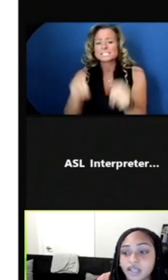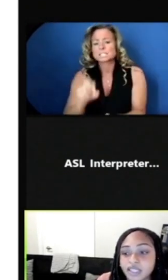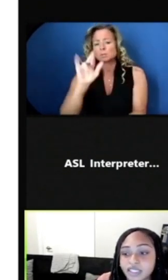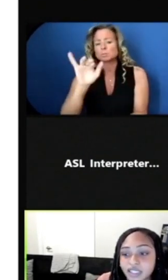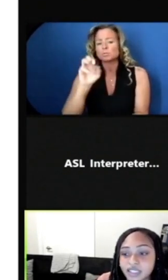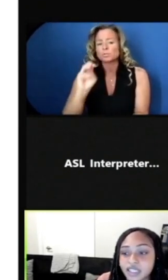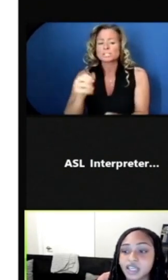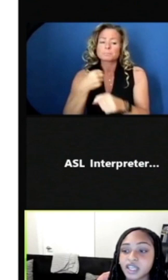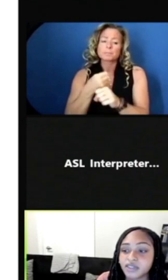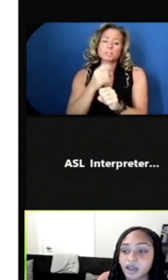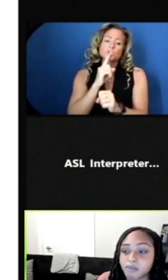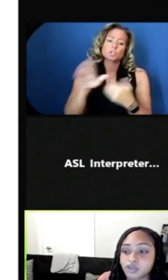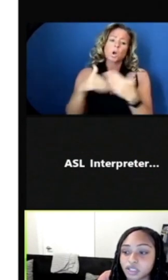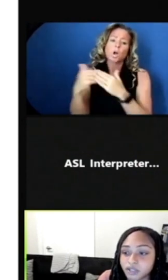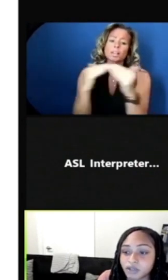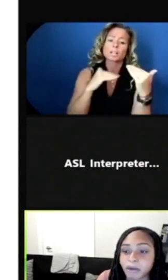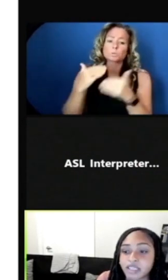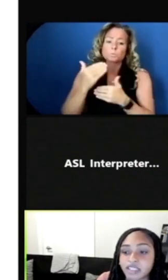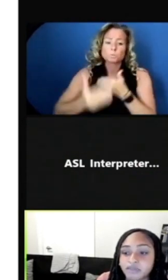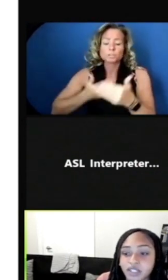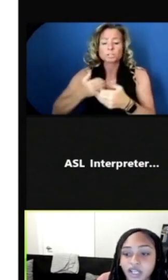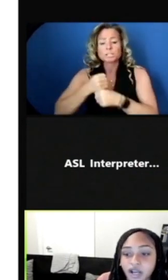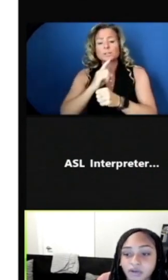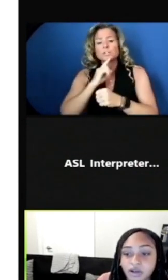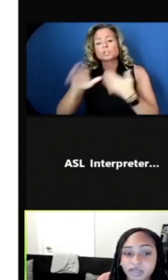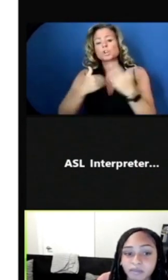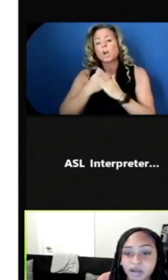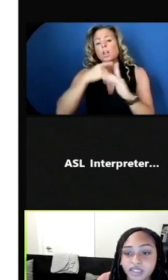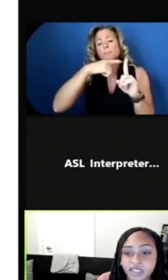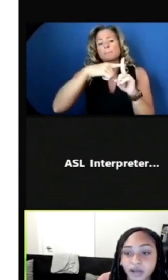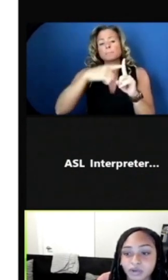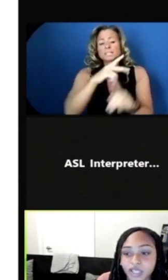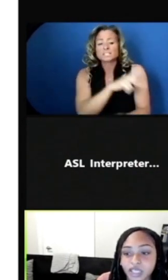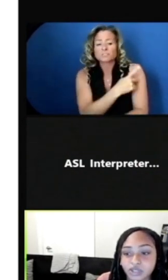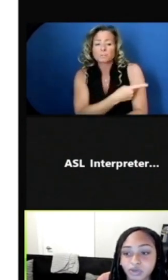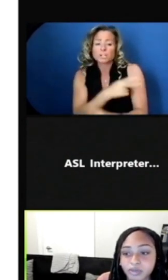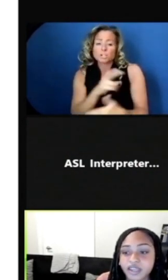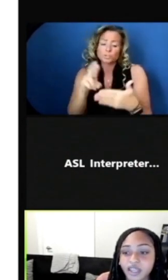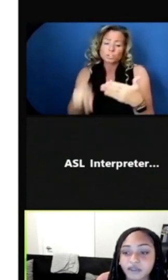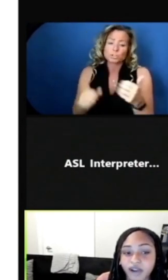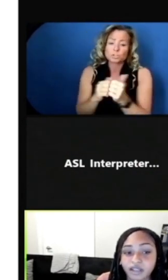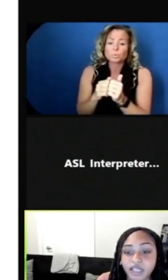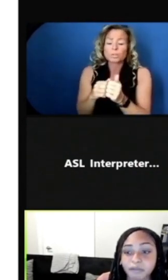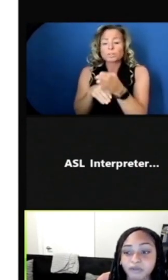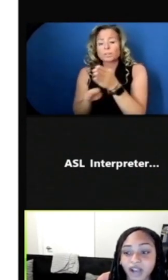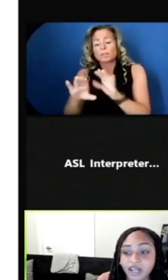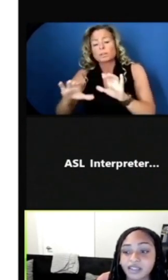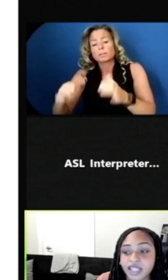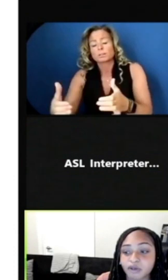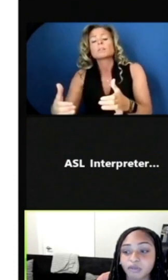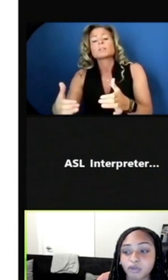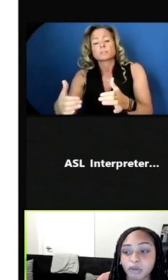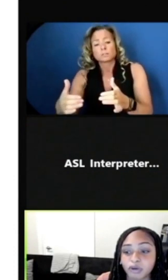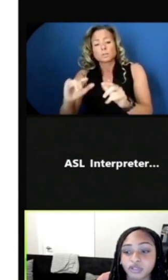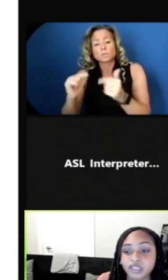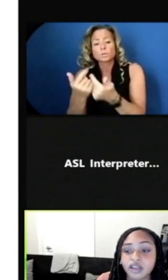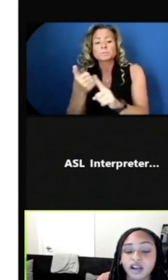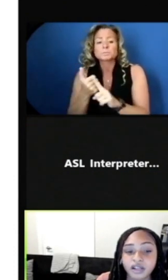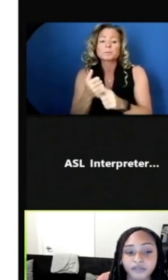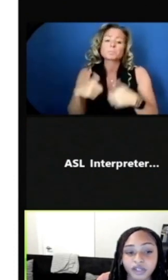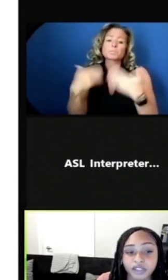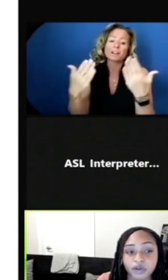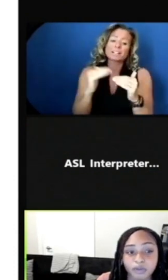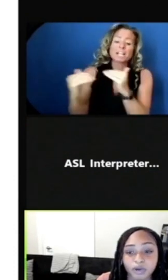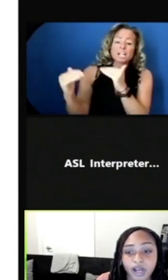equitable processes to deliver positive patient outcomes amongst these minoritized groups. And finally, providing these equitable approaches